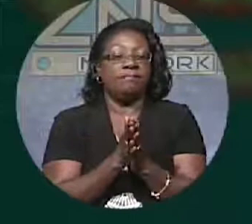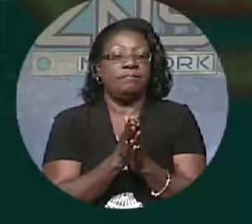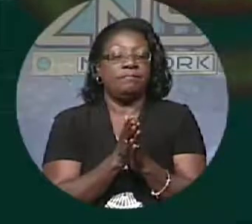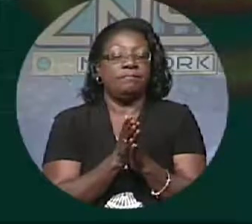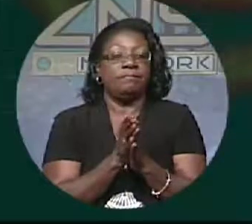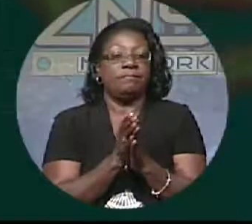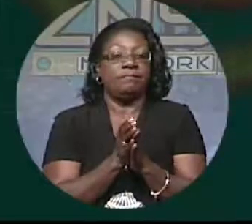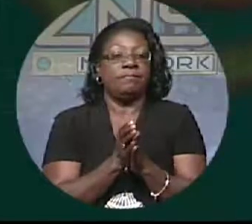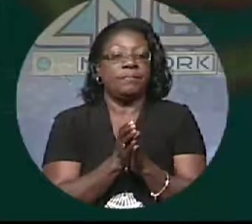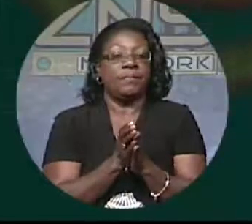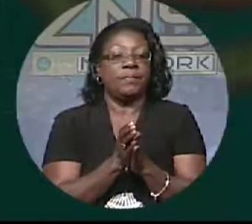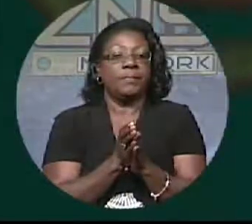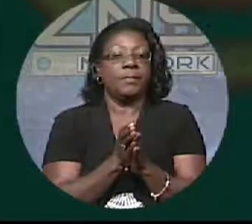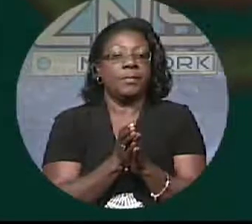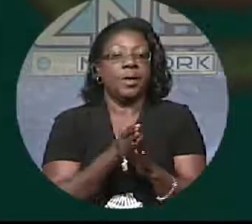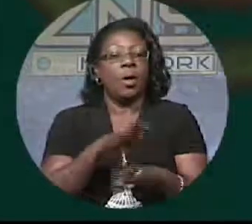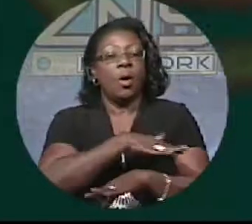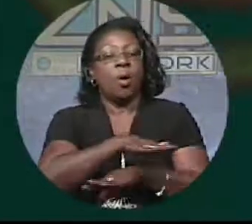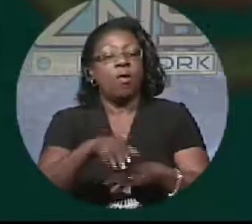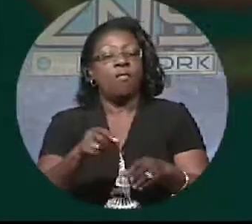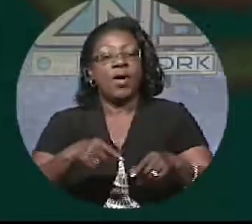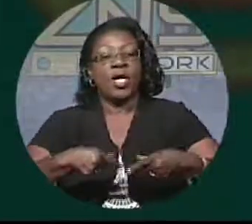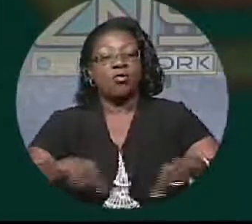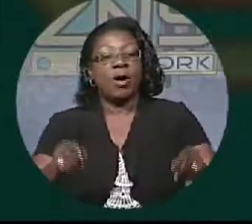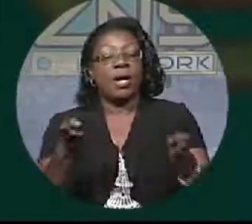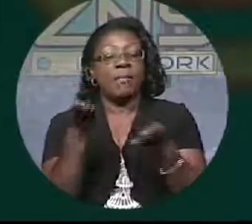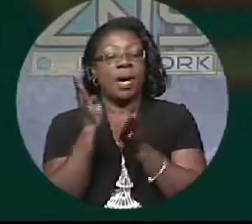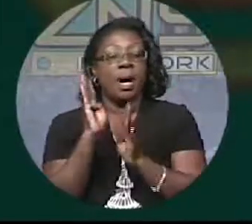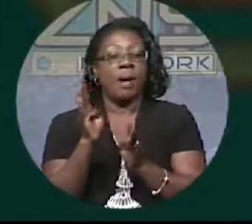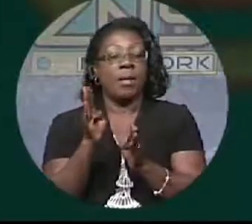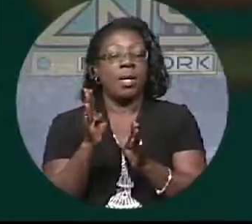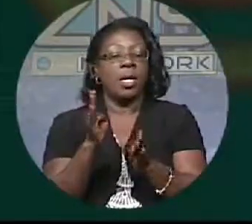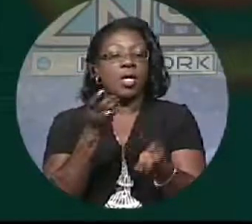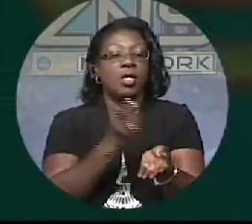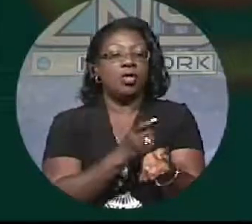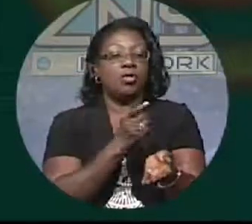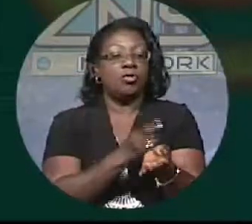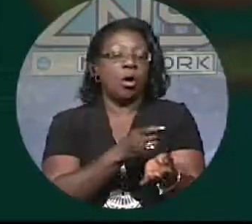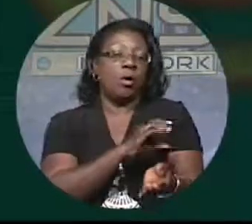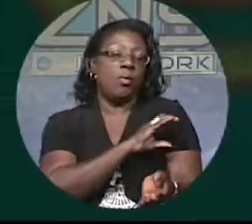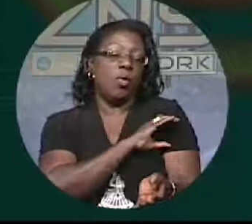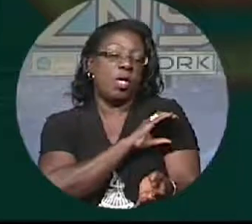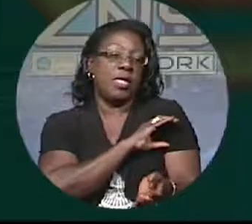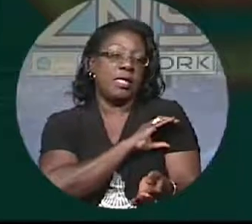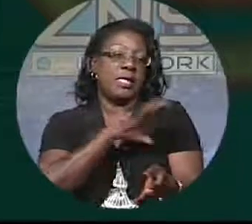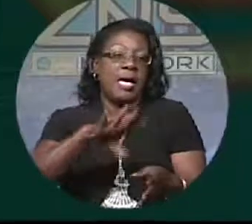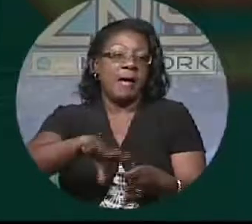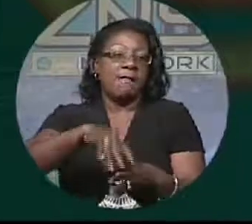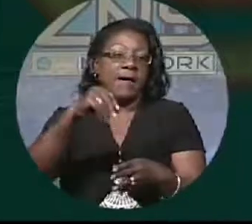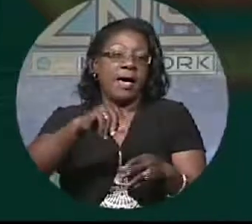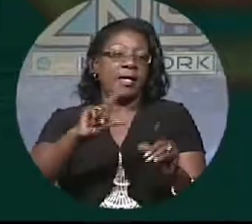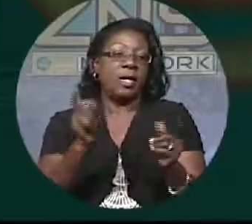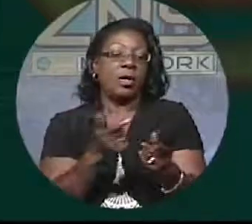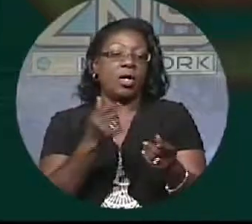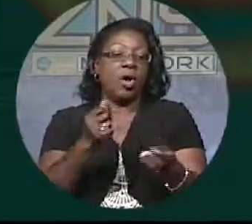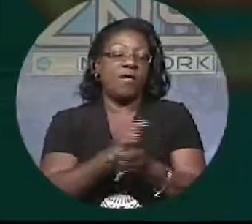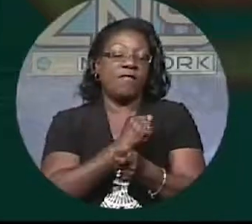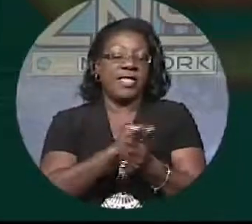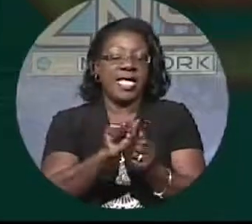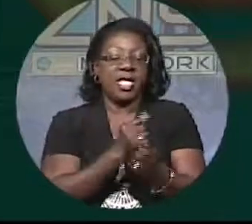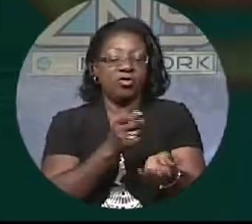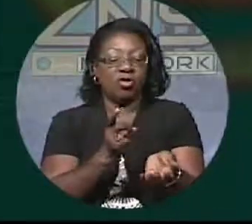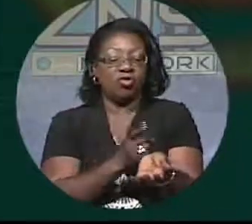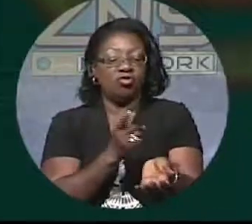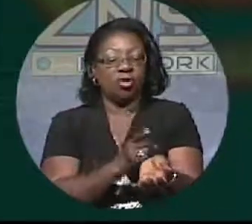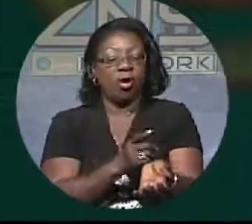continues. Over in Grand Bahama, Drug Enforcement Unit officers there discovered a significant amount of dangerous drugs around